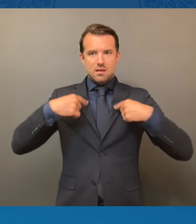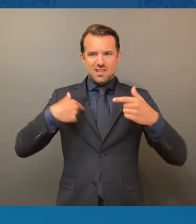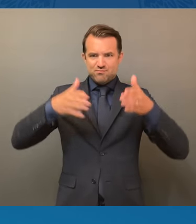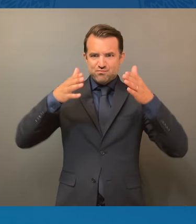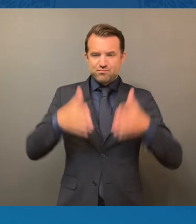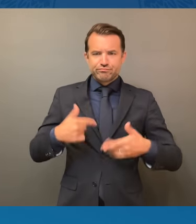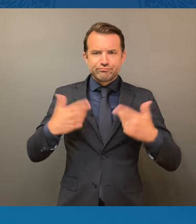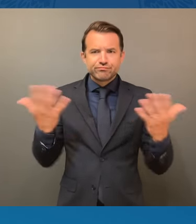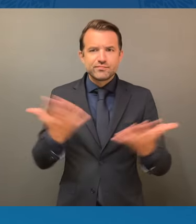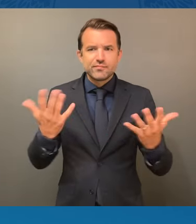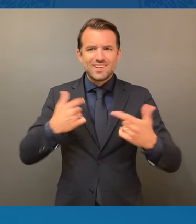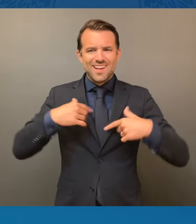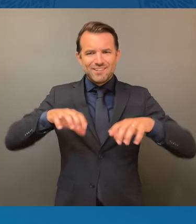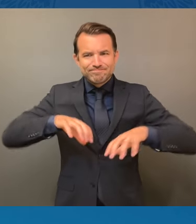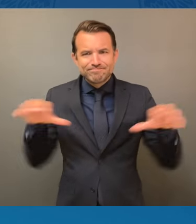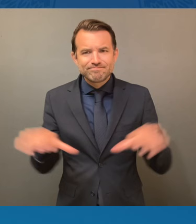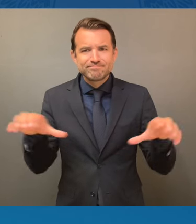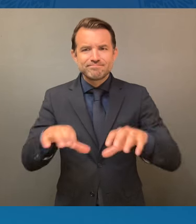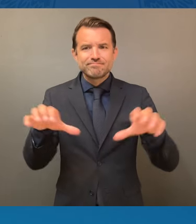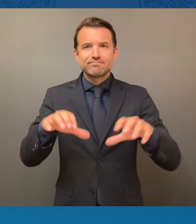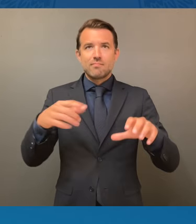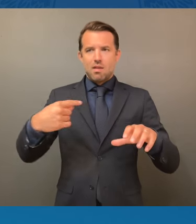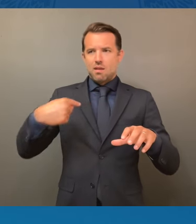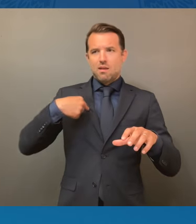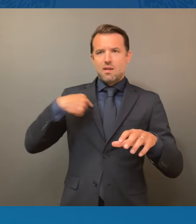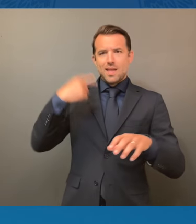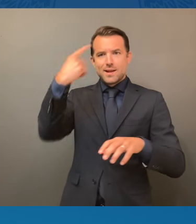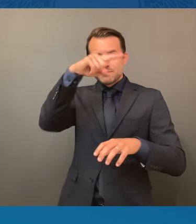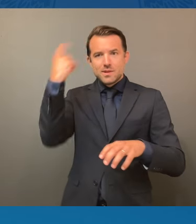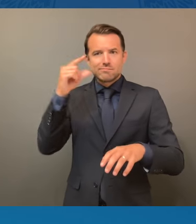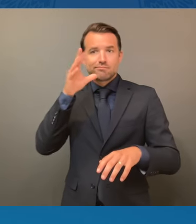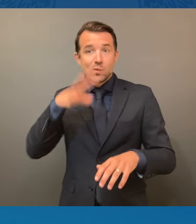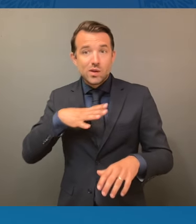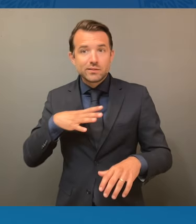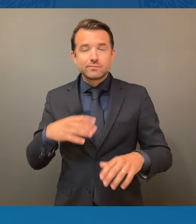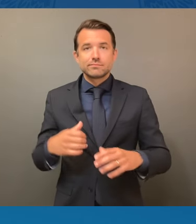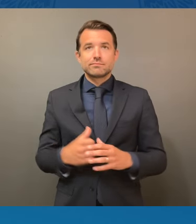Black woman raising young Black women.